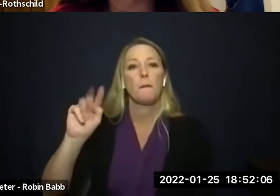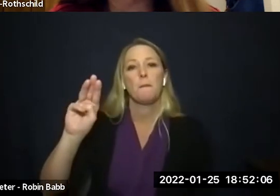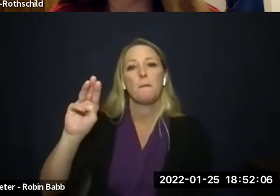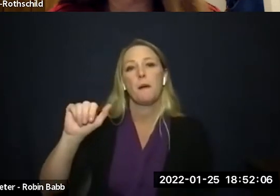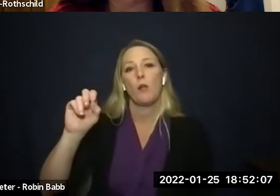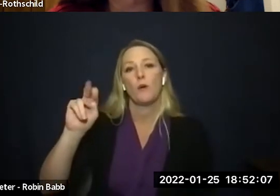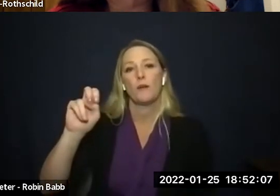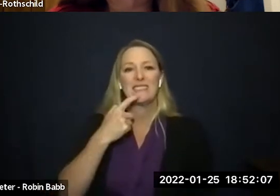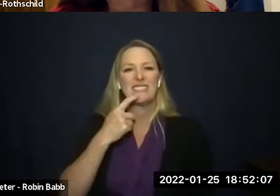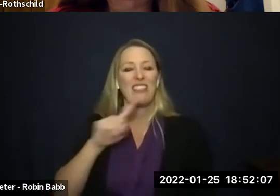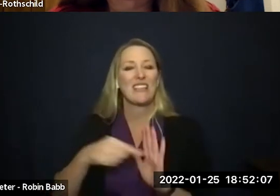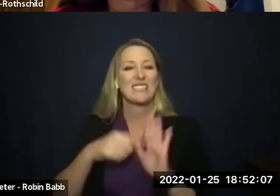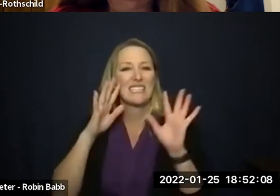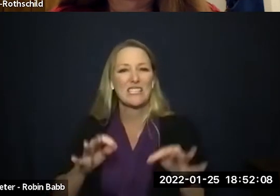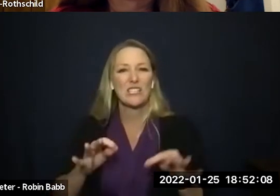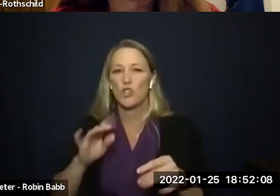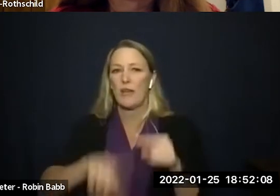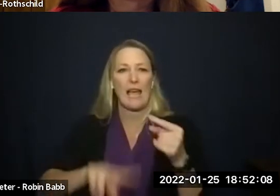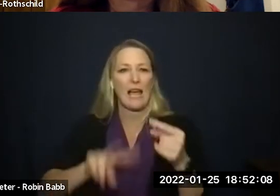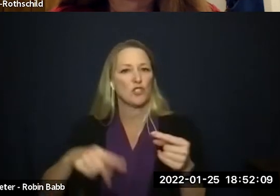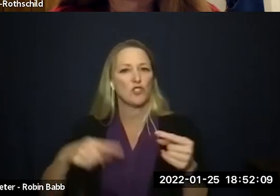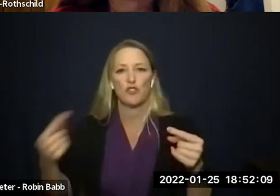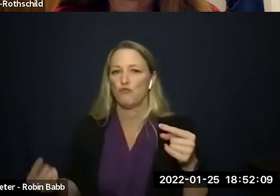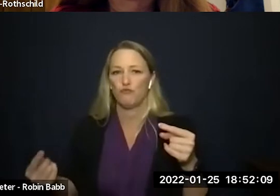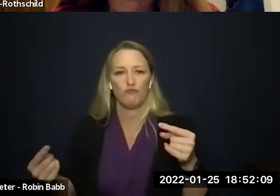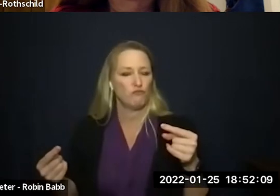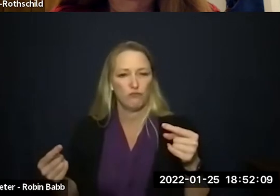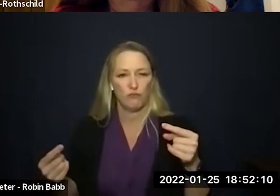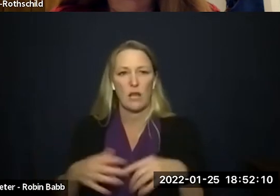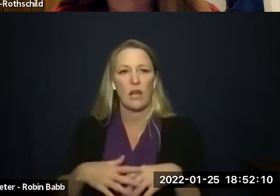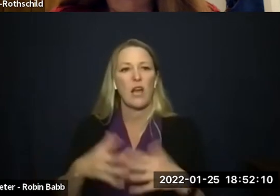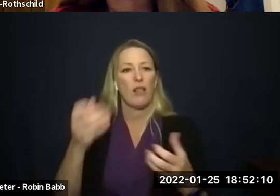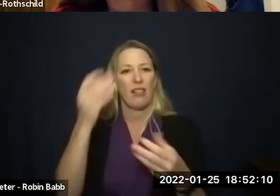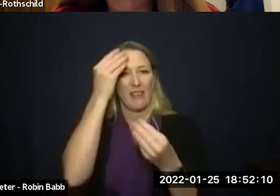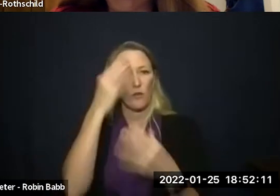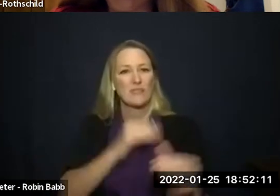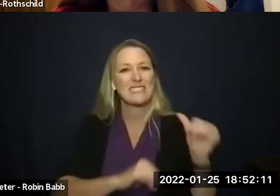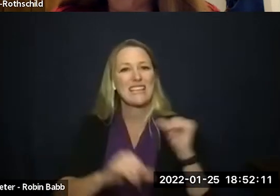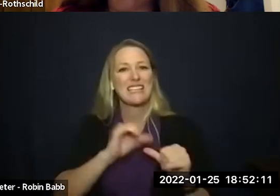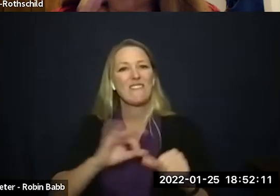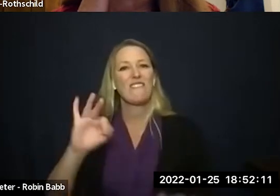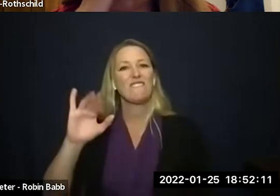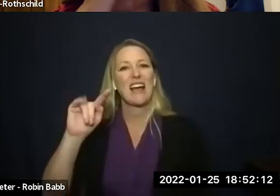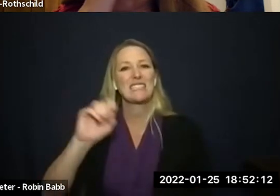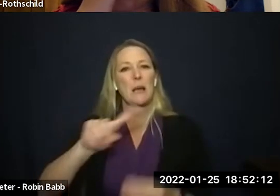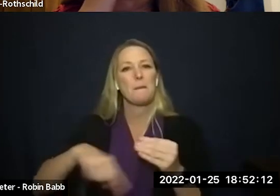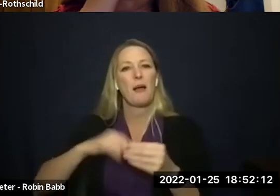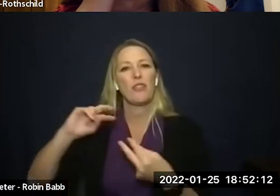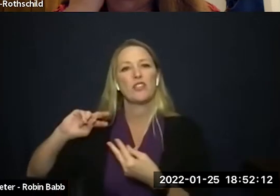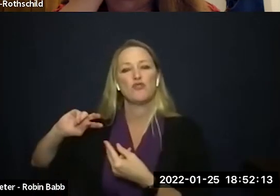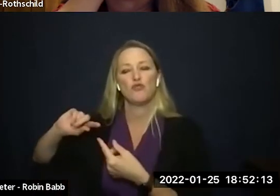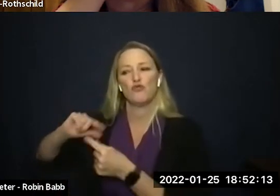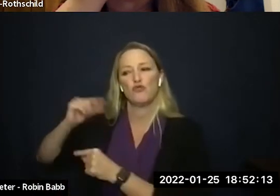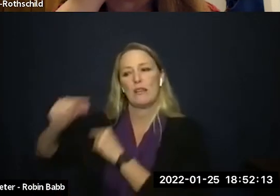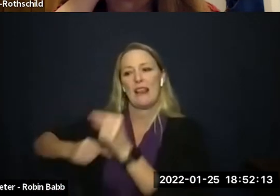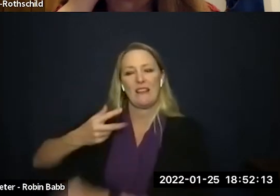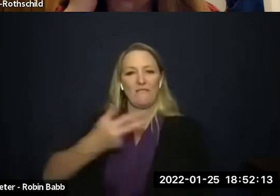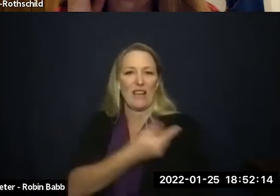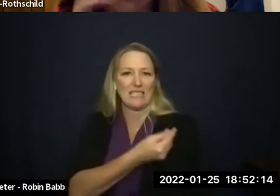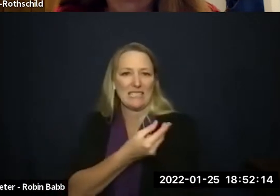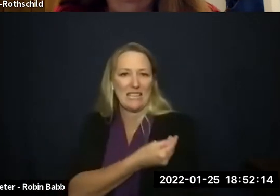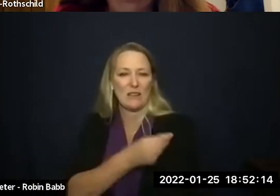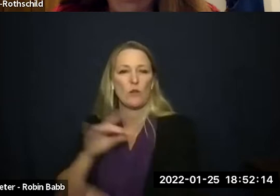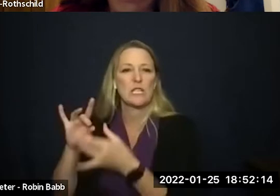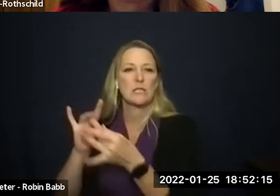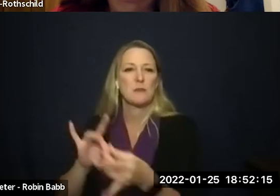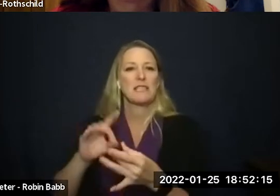irreversible irrevers irreversible i wanted to let you know the scientific facts about the genetic vaccine which is based on